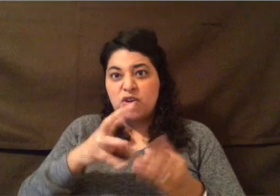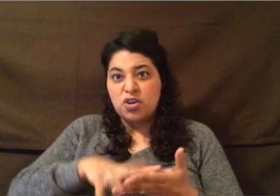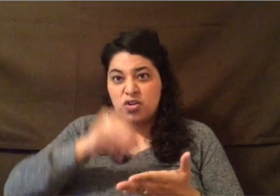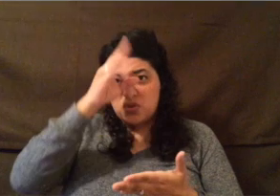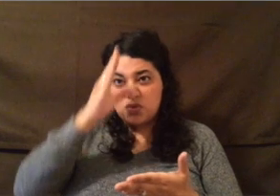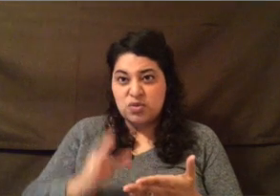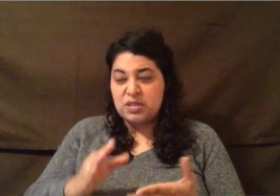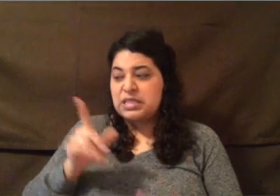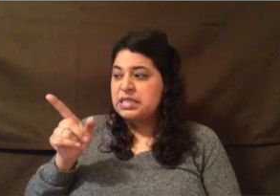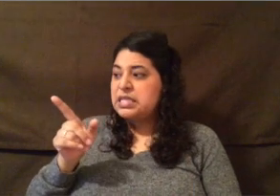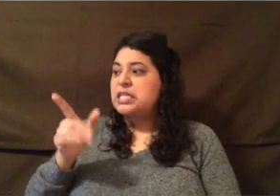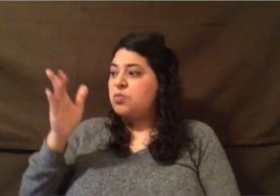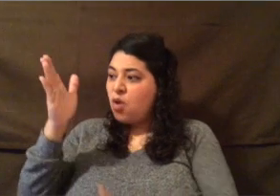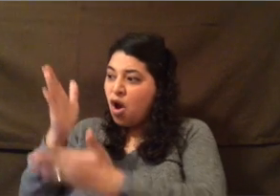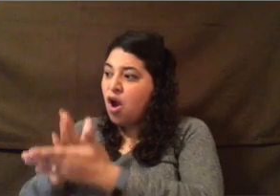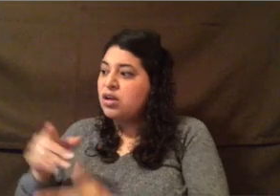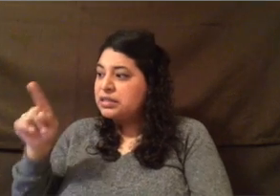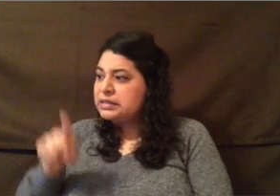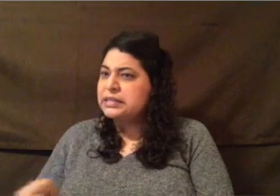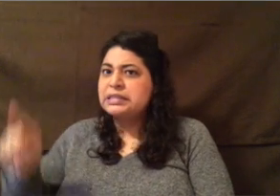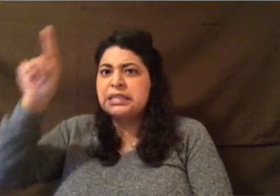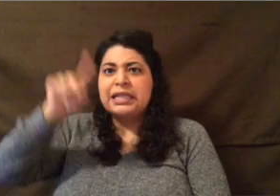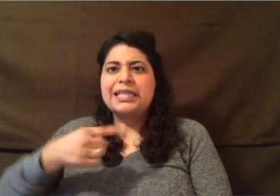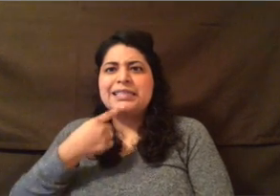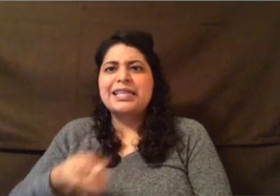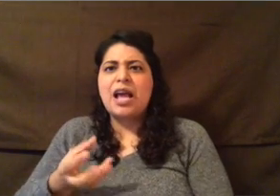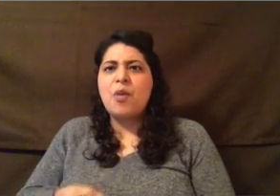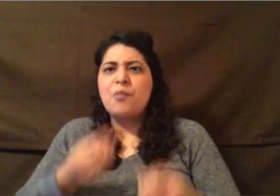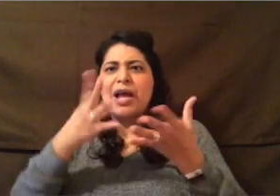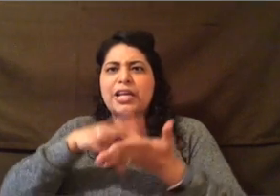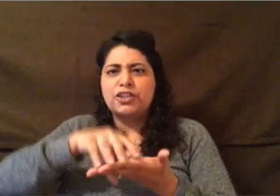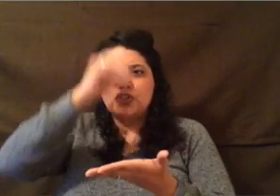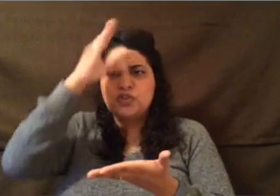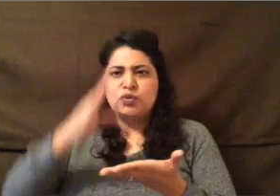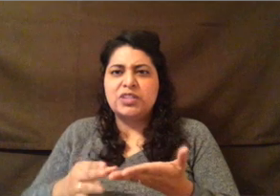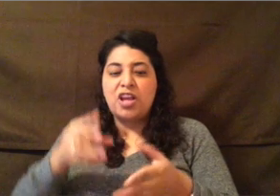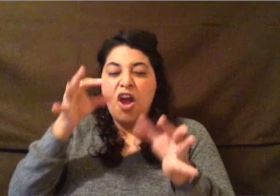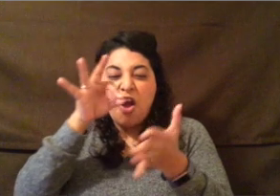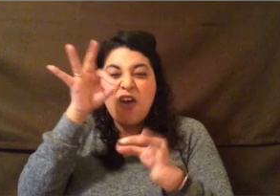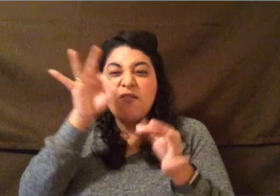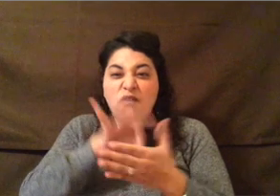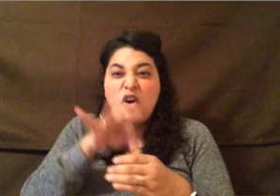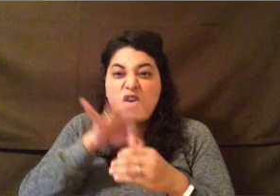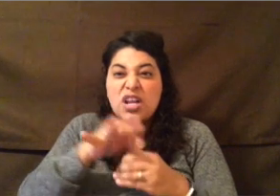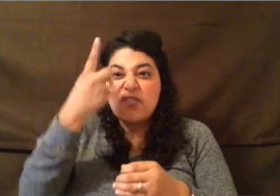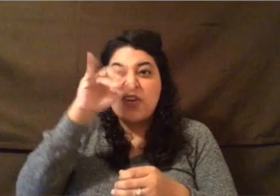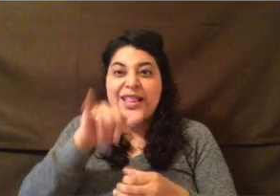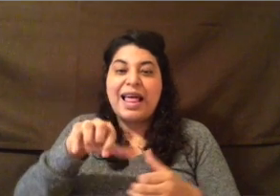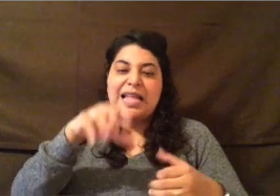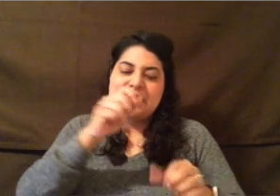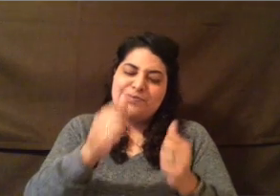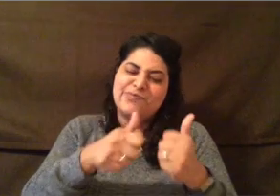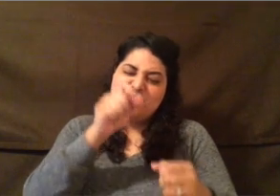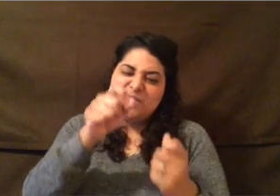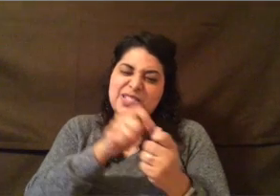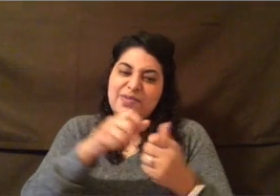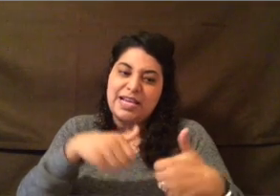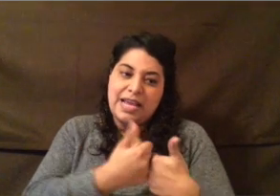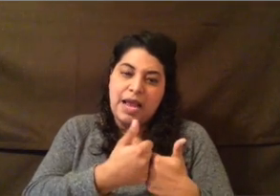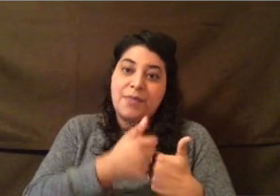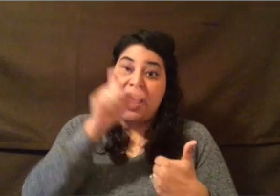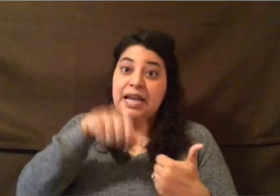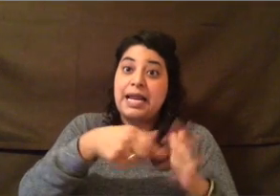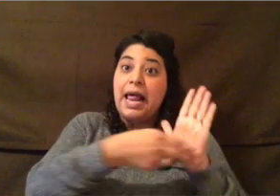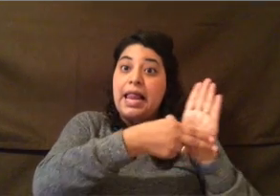over here tells us how many kids voted for that game, okay? So the first thing I need to do is label these